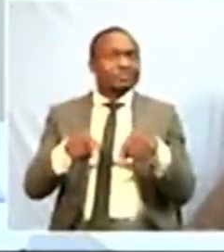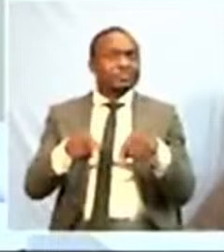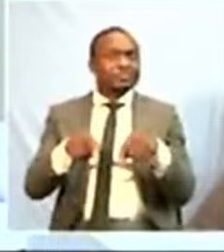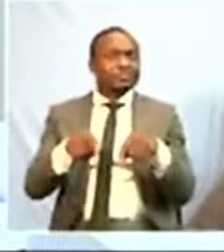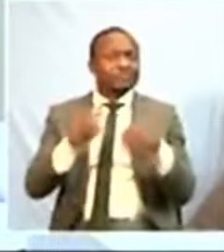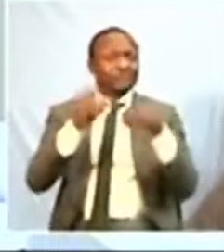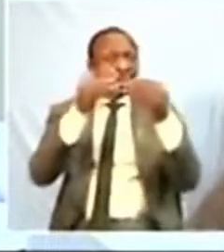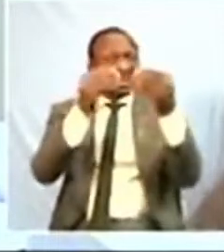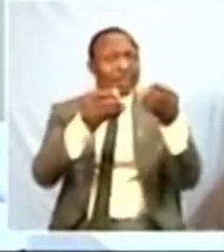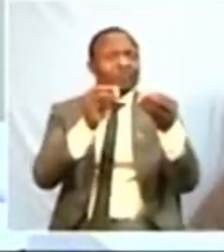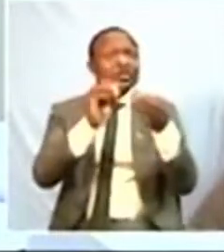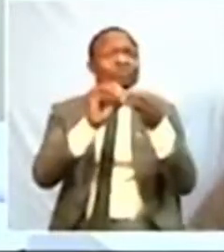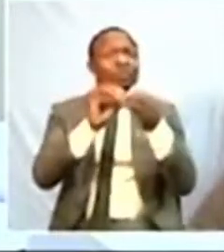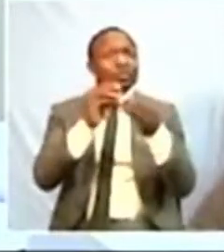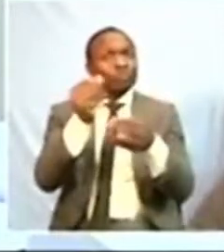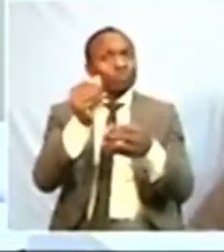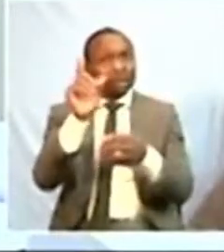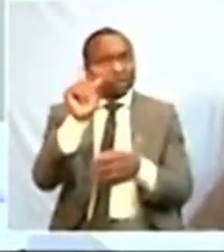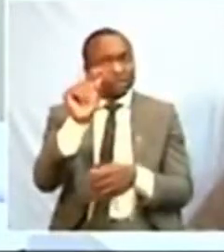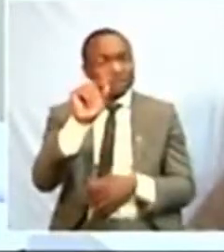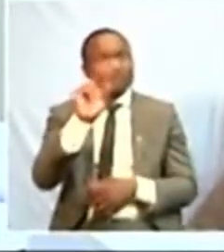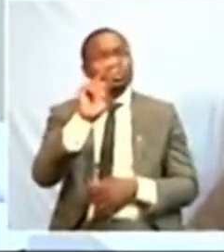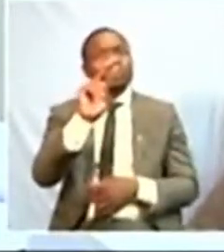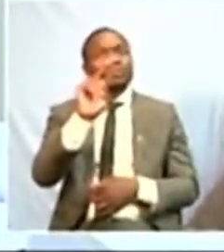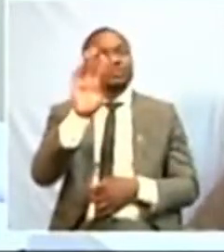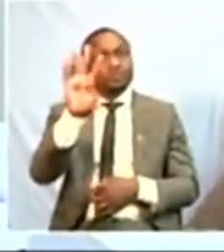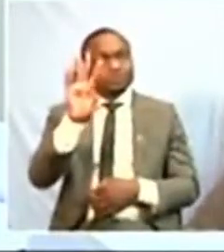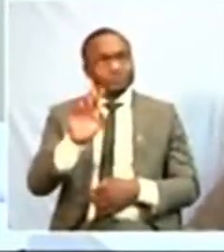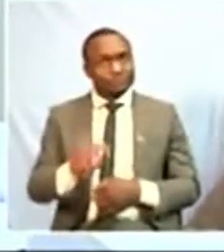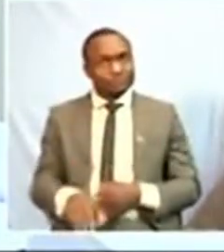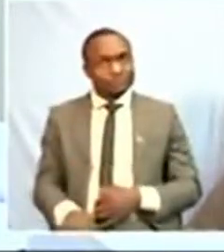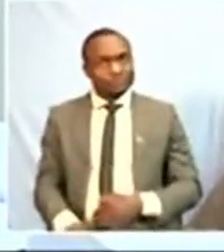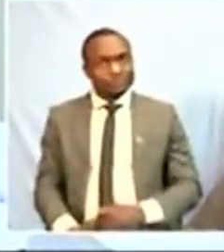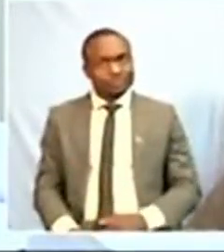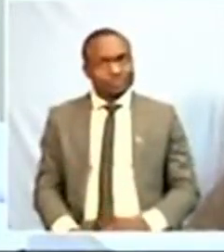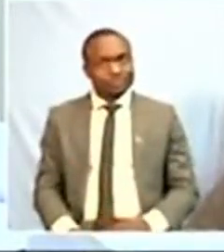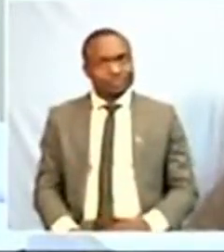then they are given more money in 2024.